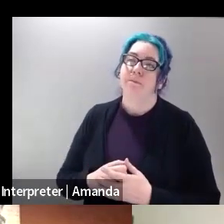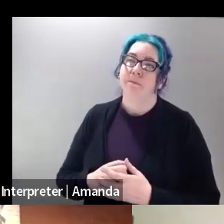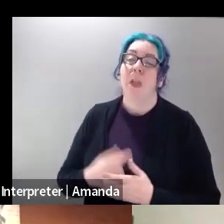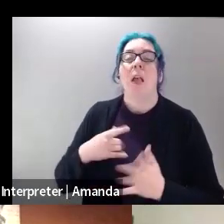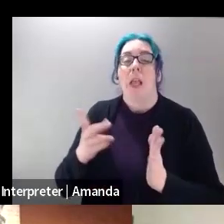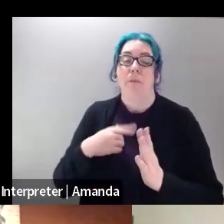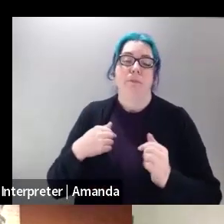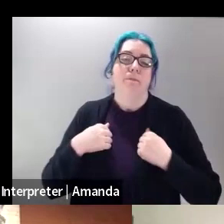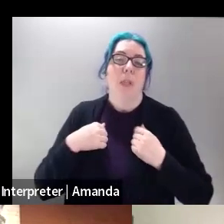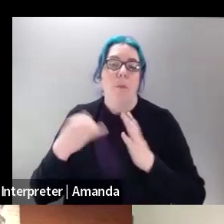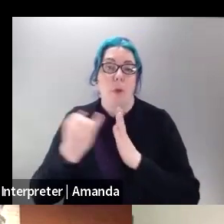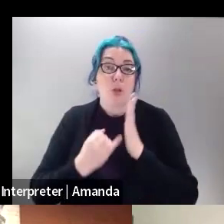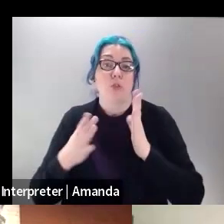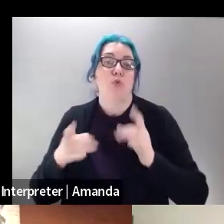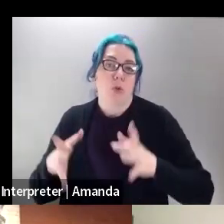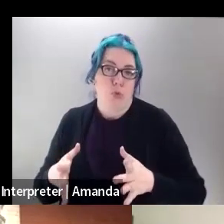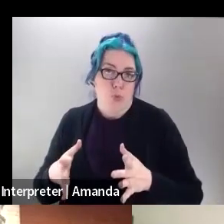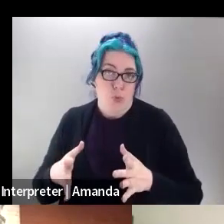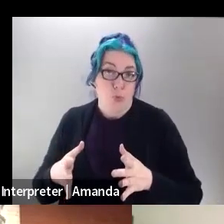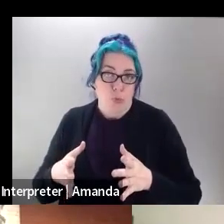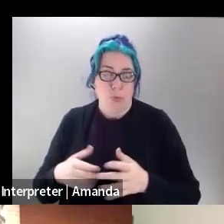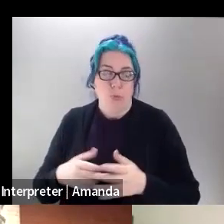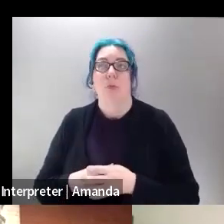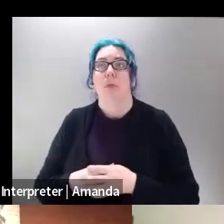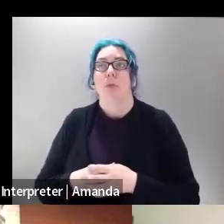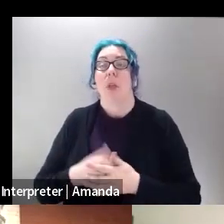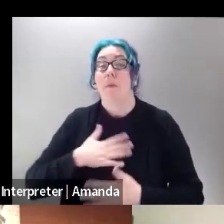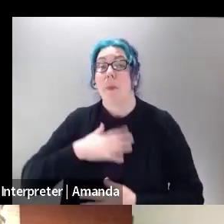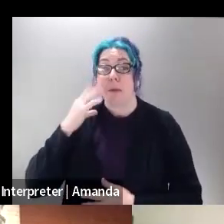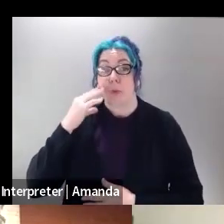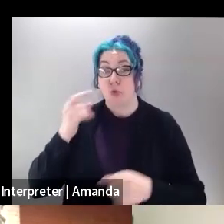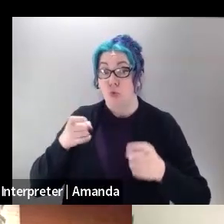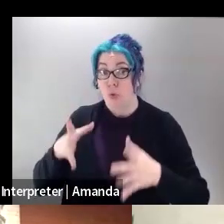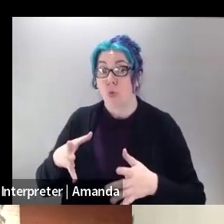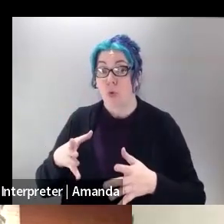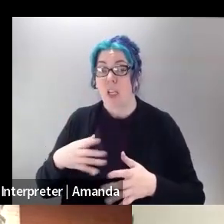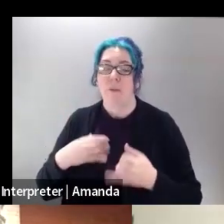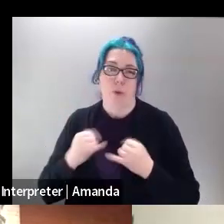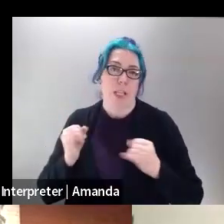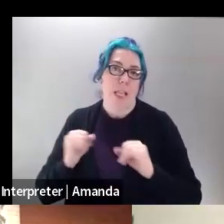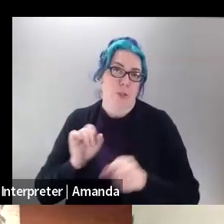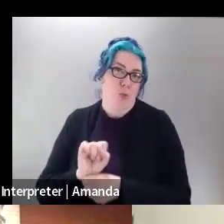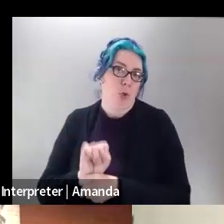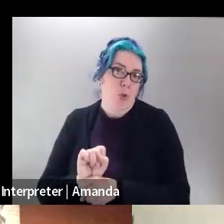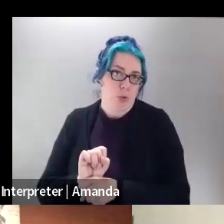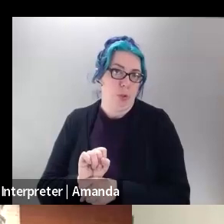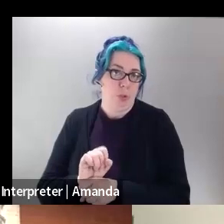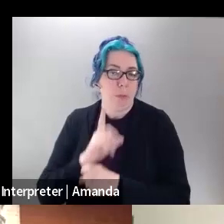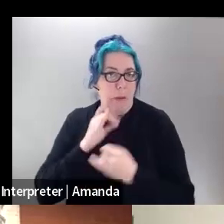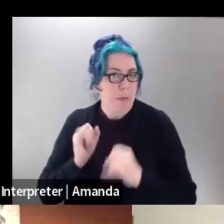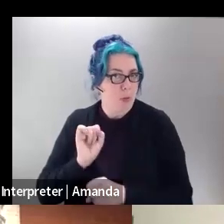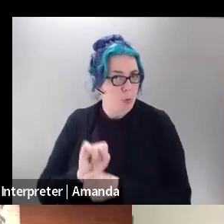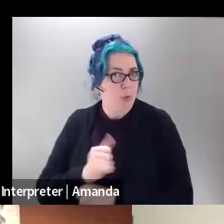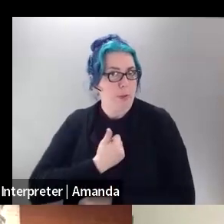but most of my experience directing has been as a freelancer. So I'm often not wearing that double hat when I come into sort of